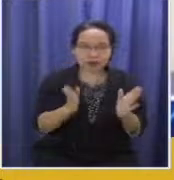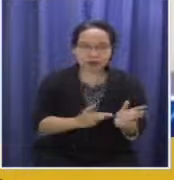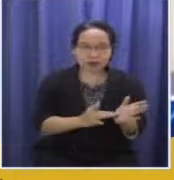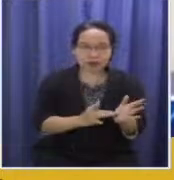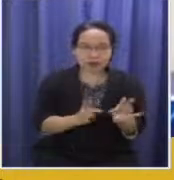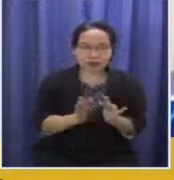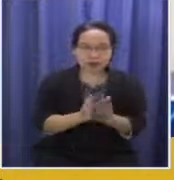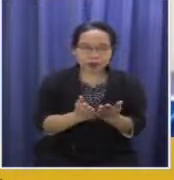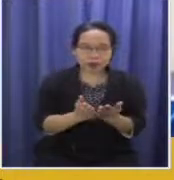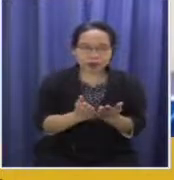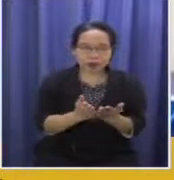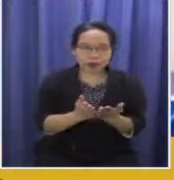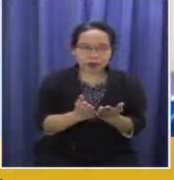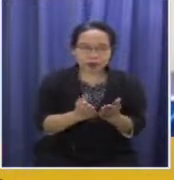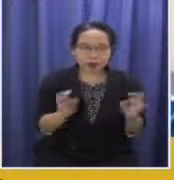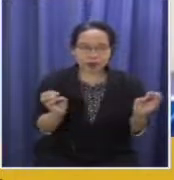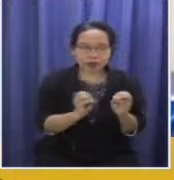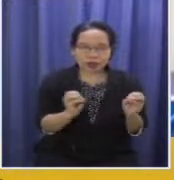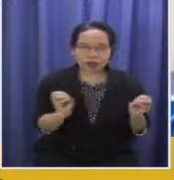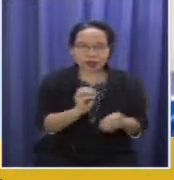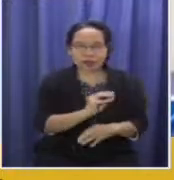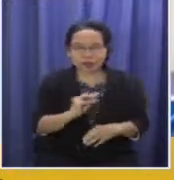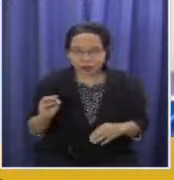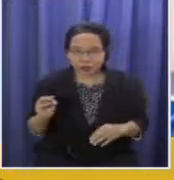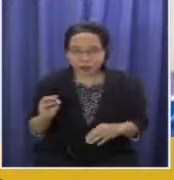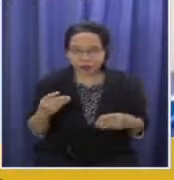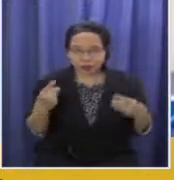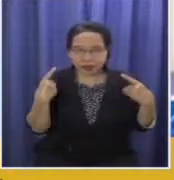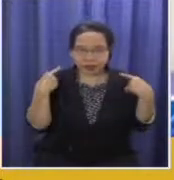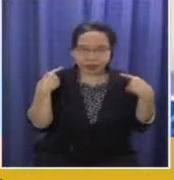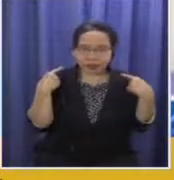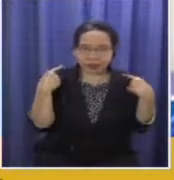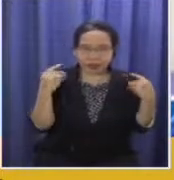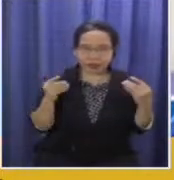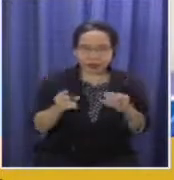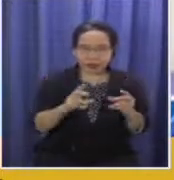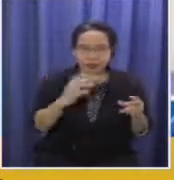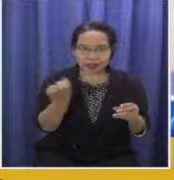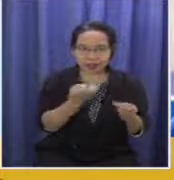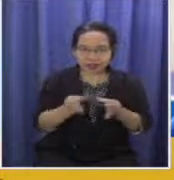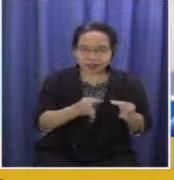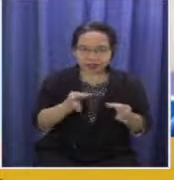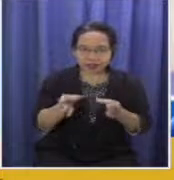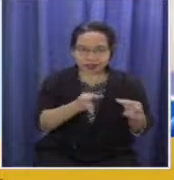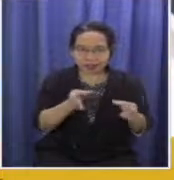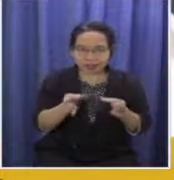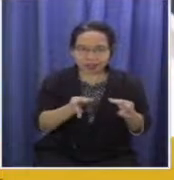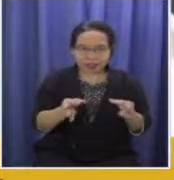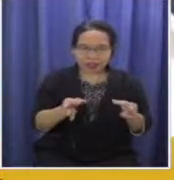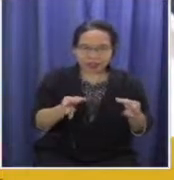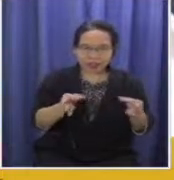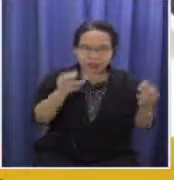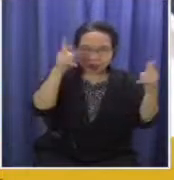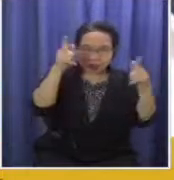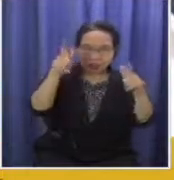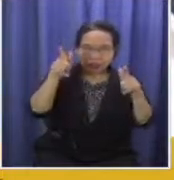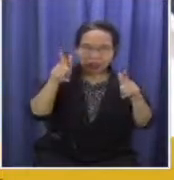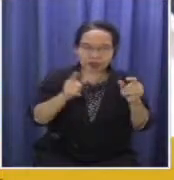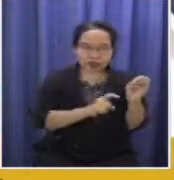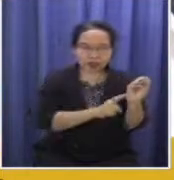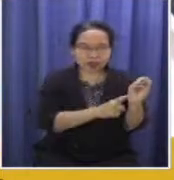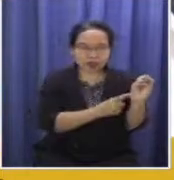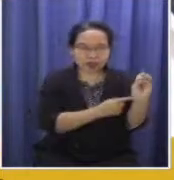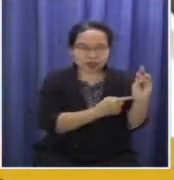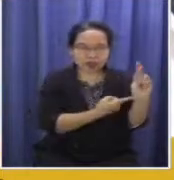Bible, none of them had ever explained this. Looking back into the